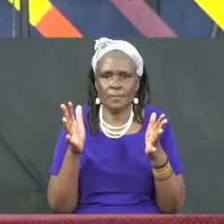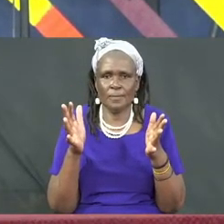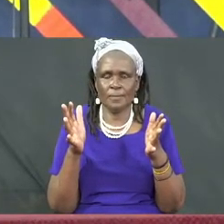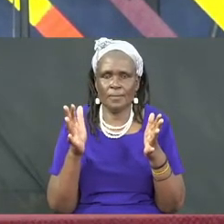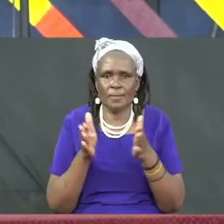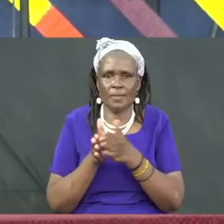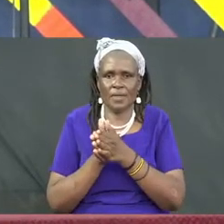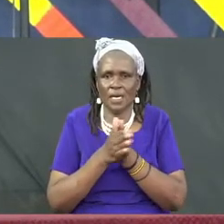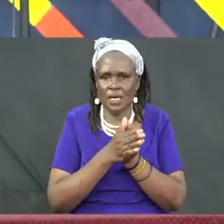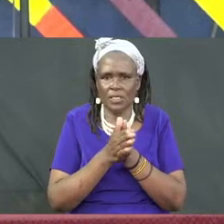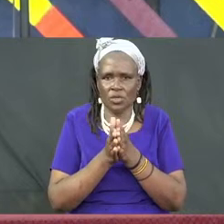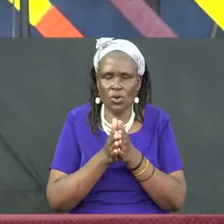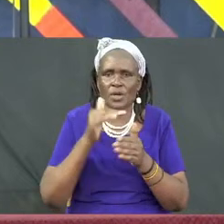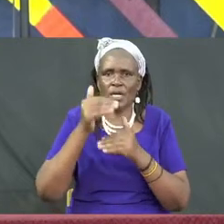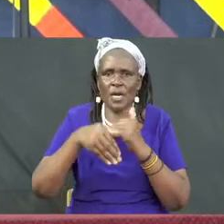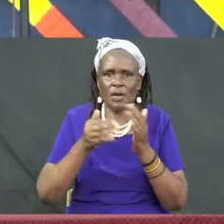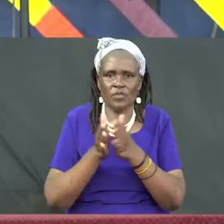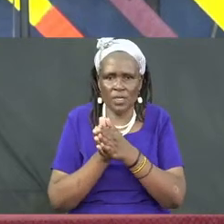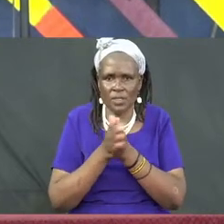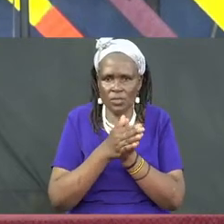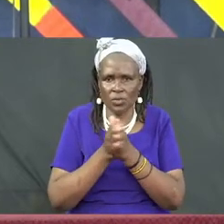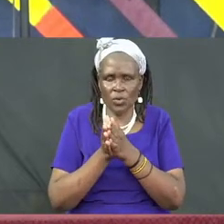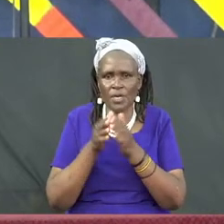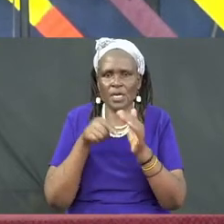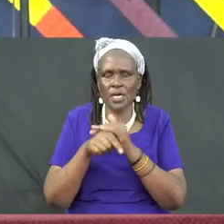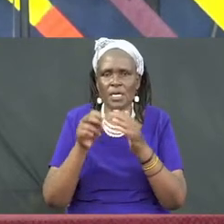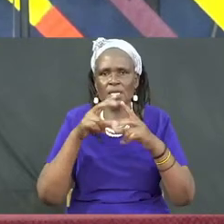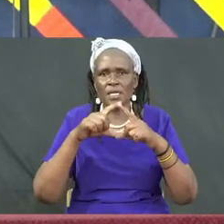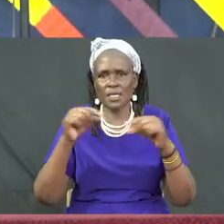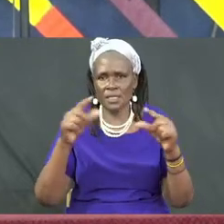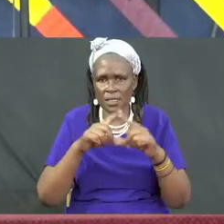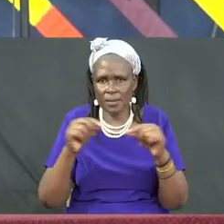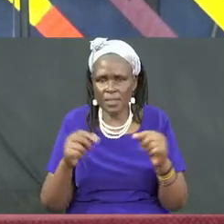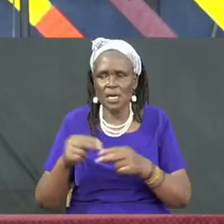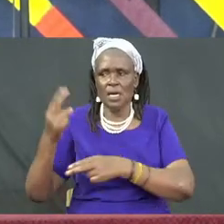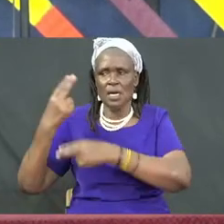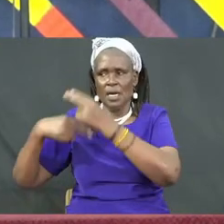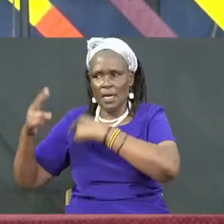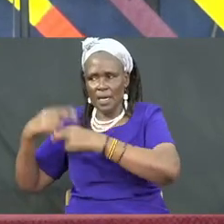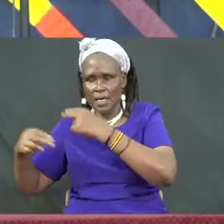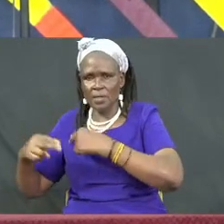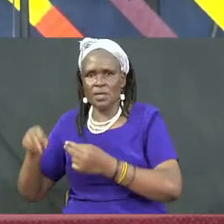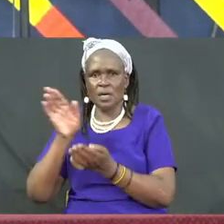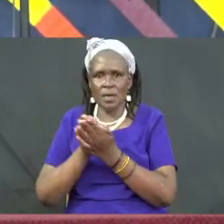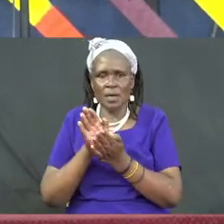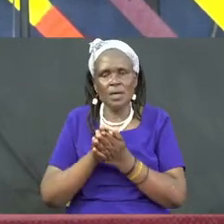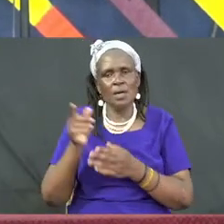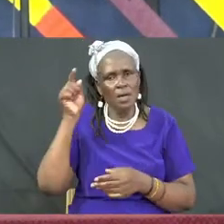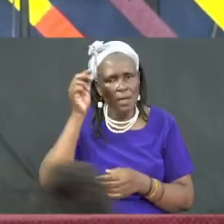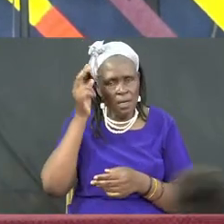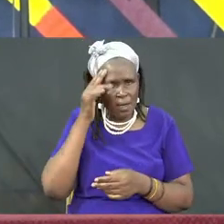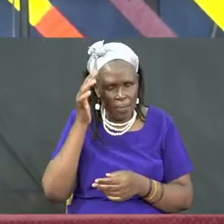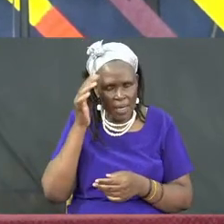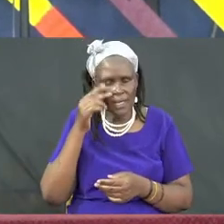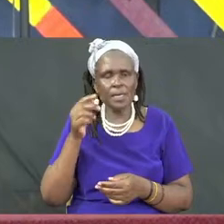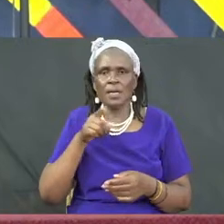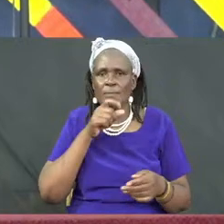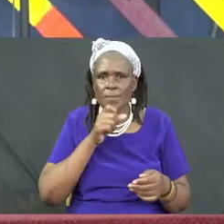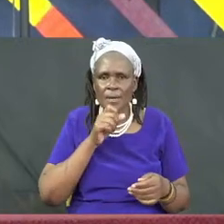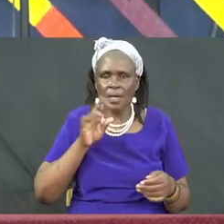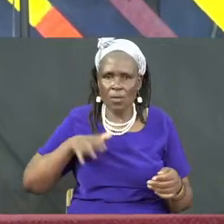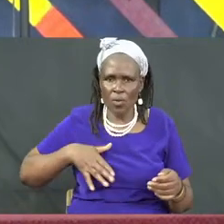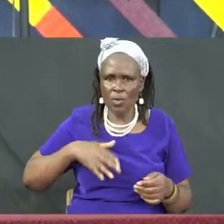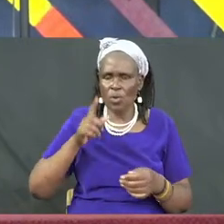Story after story in Scripture, history keeps reminding us of men and women that